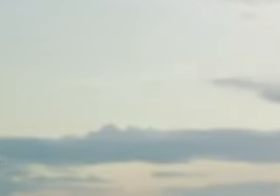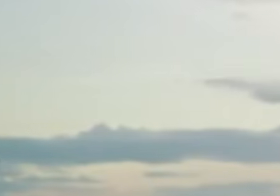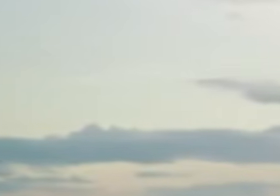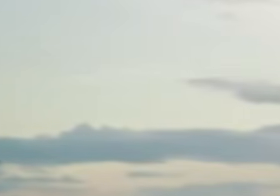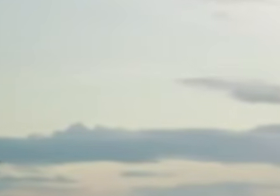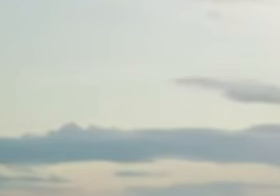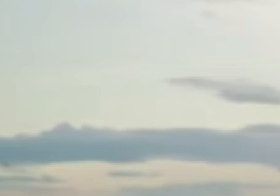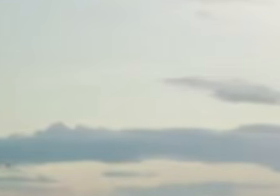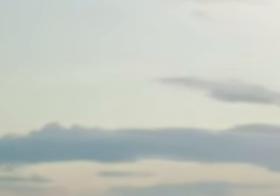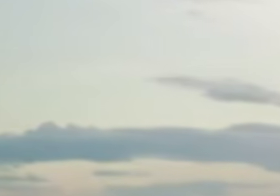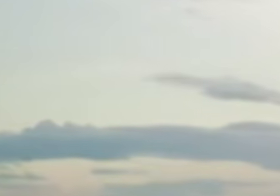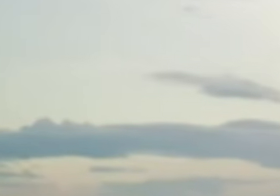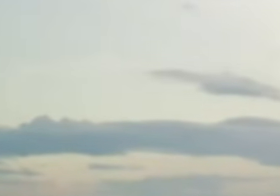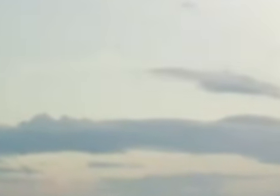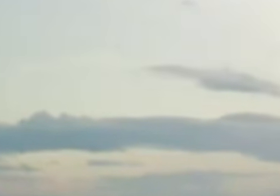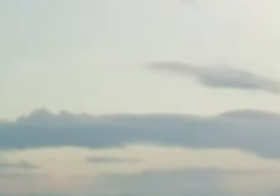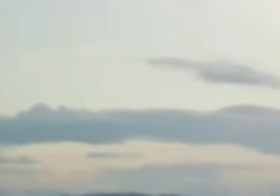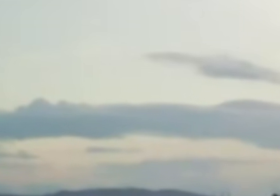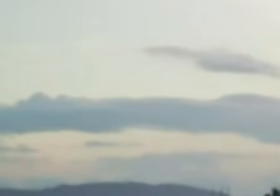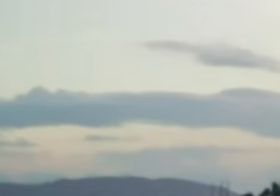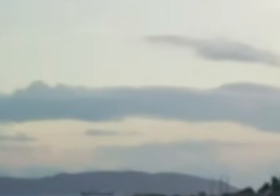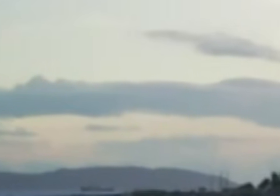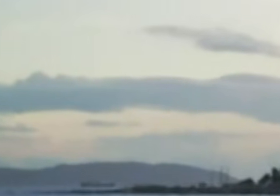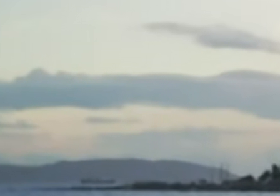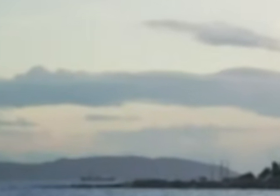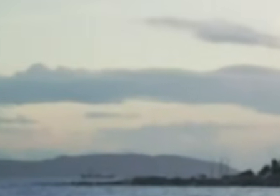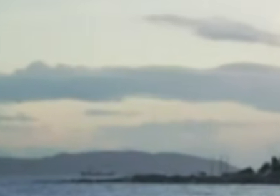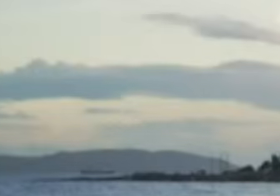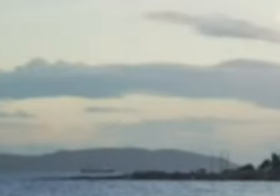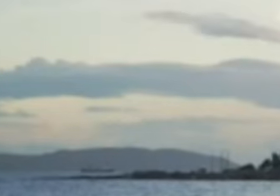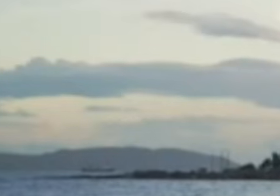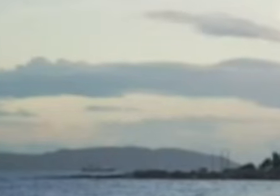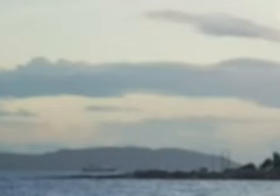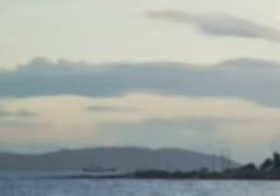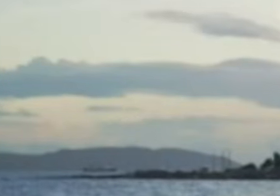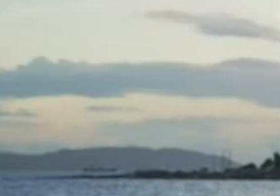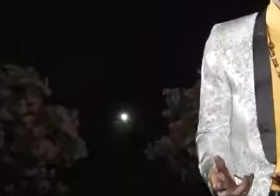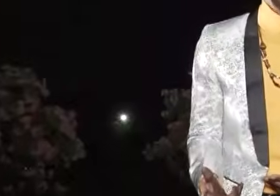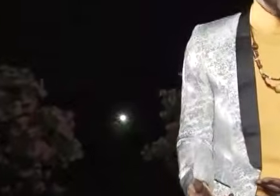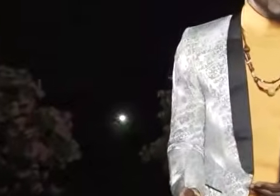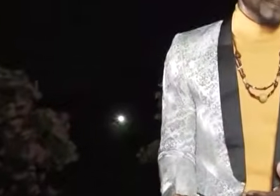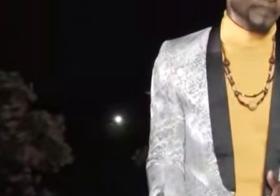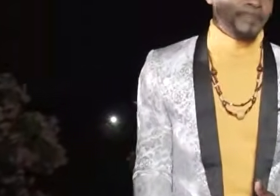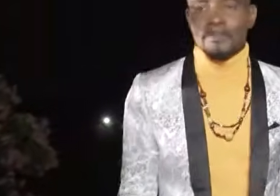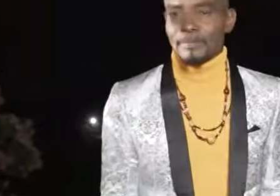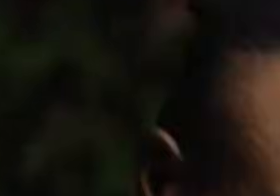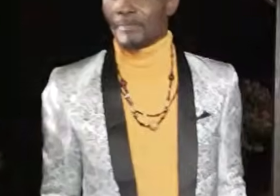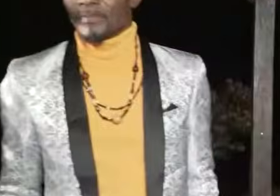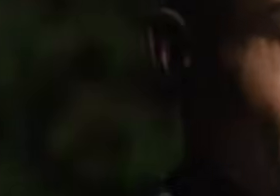everybody to come and listen to me.